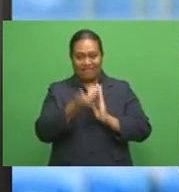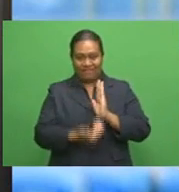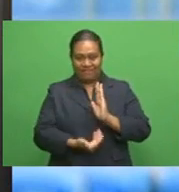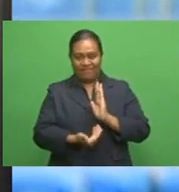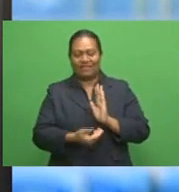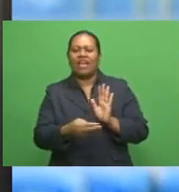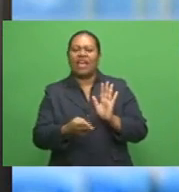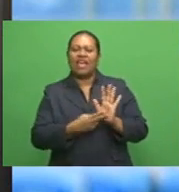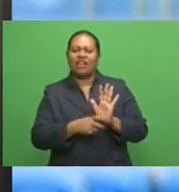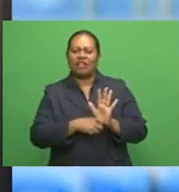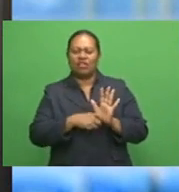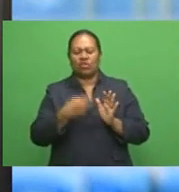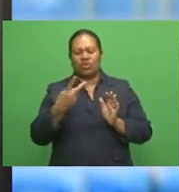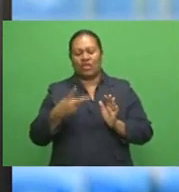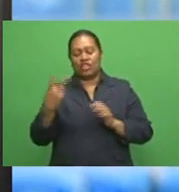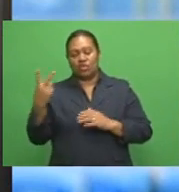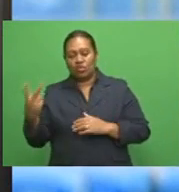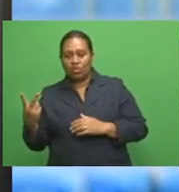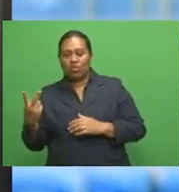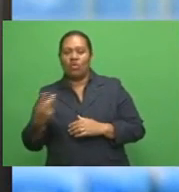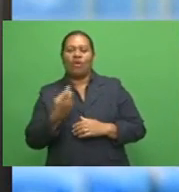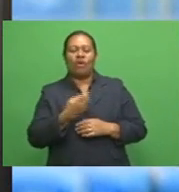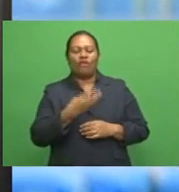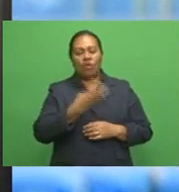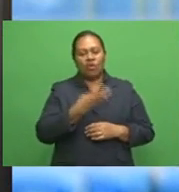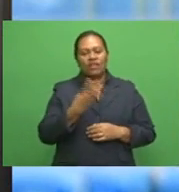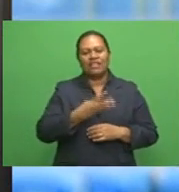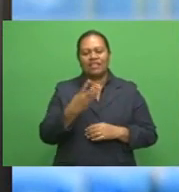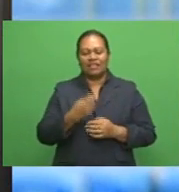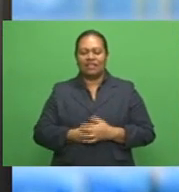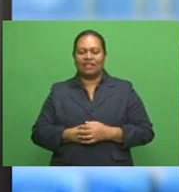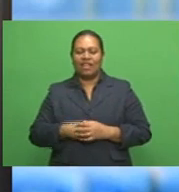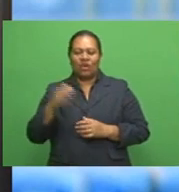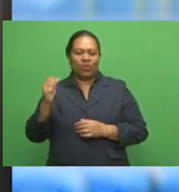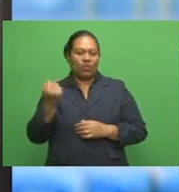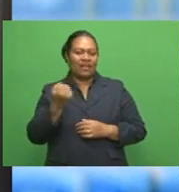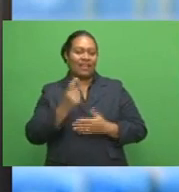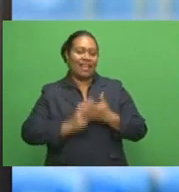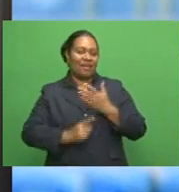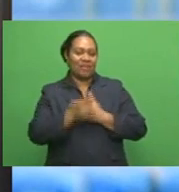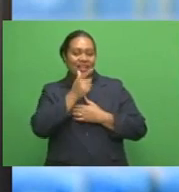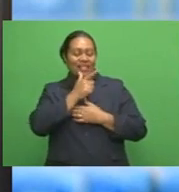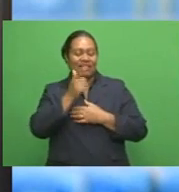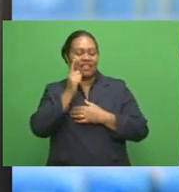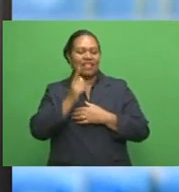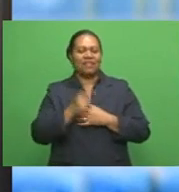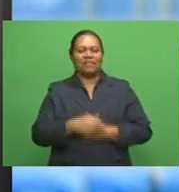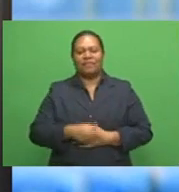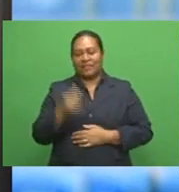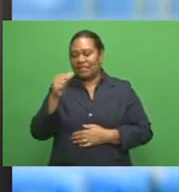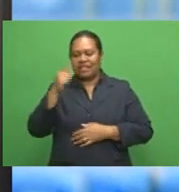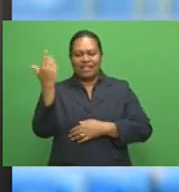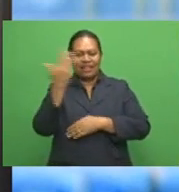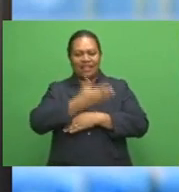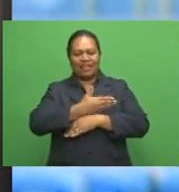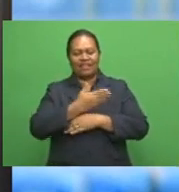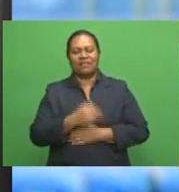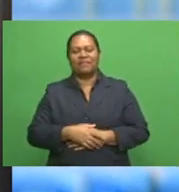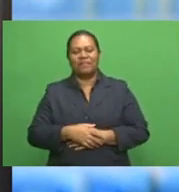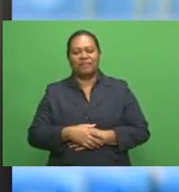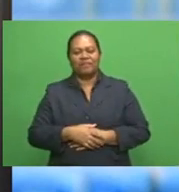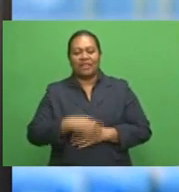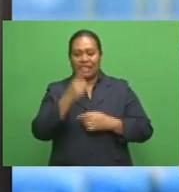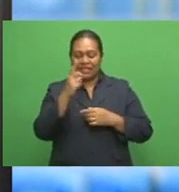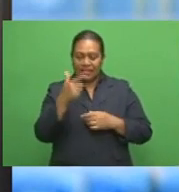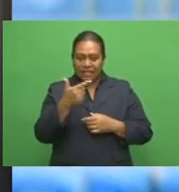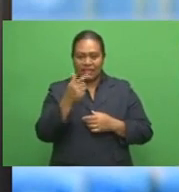a 22-14 win over the Titans at the Cbus Super Stadium in the Gold Coast last night. A contentious second-half